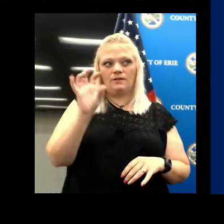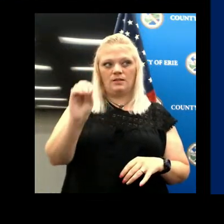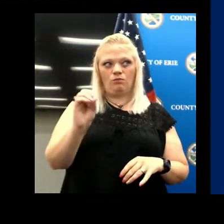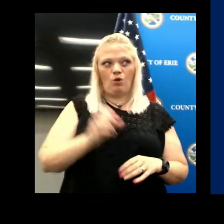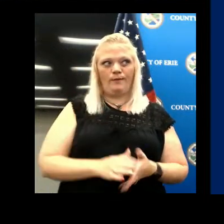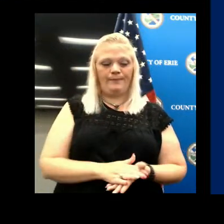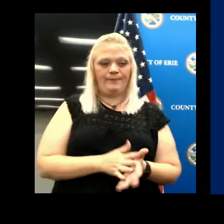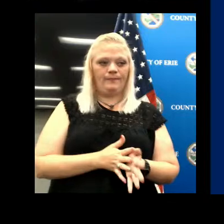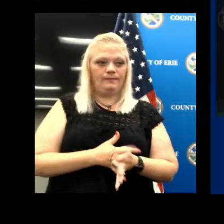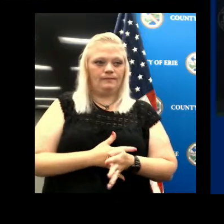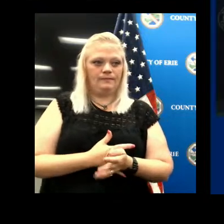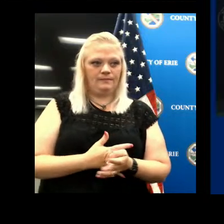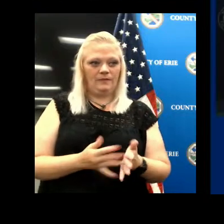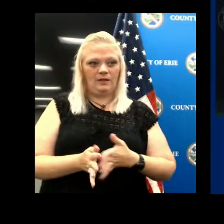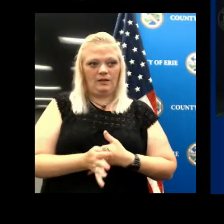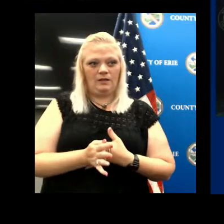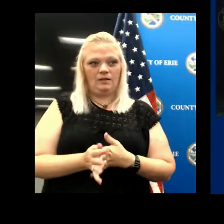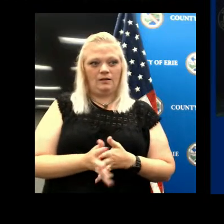1-833-789-0470.